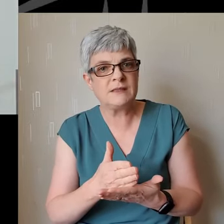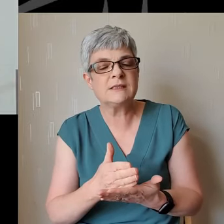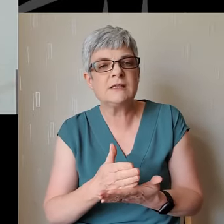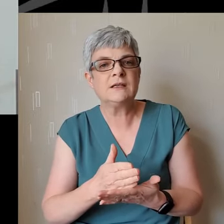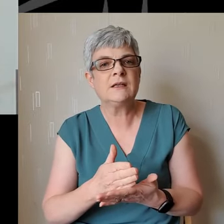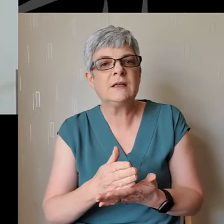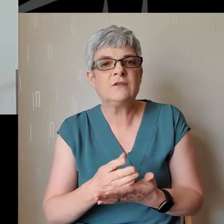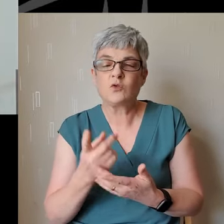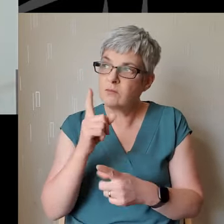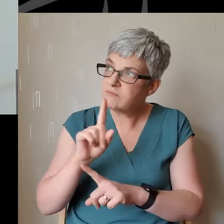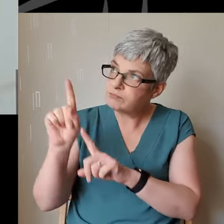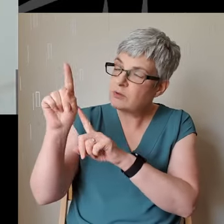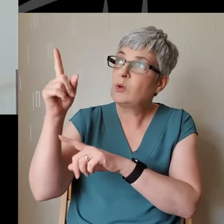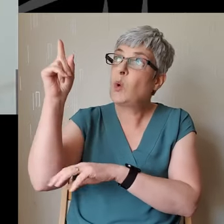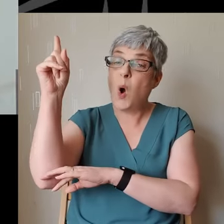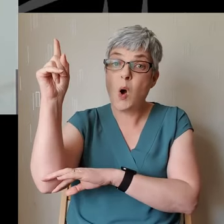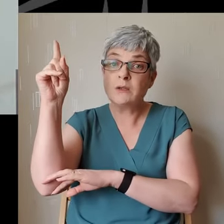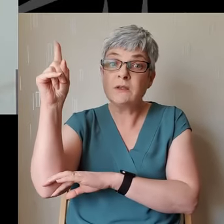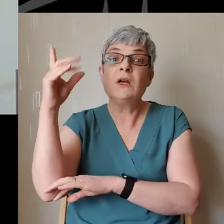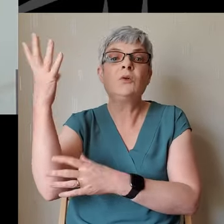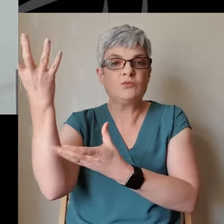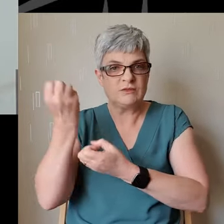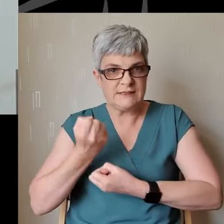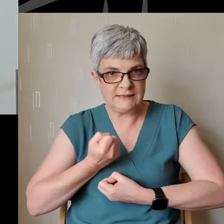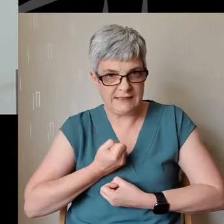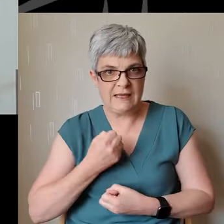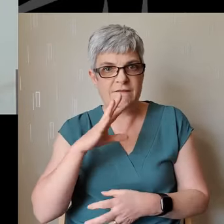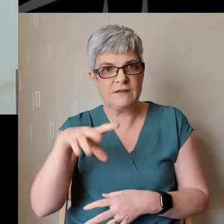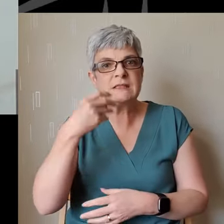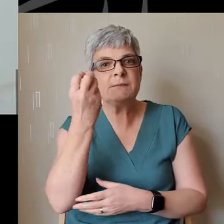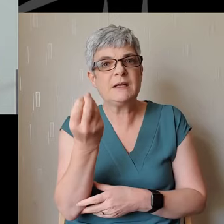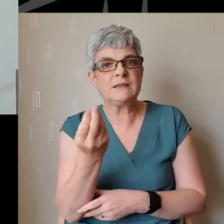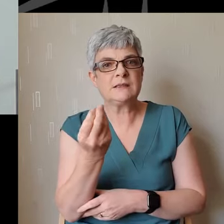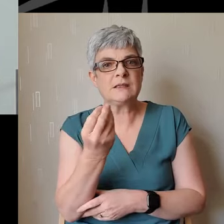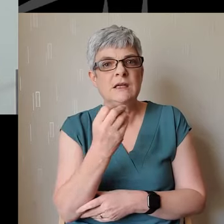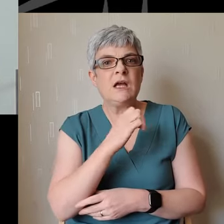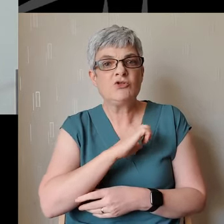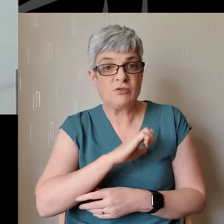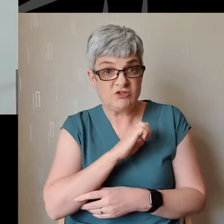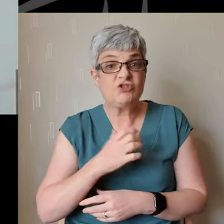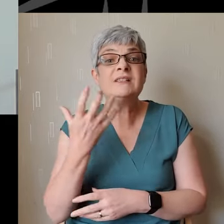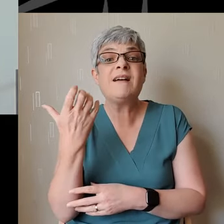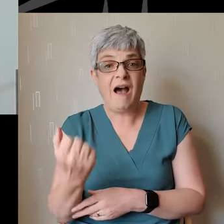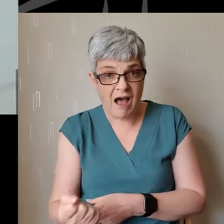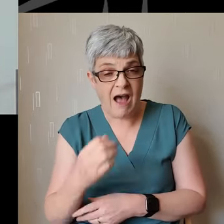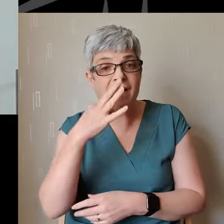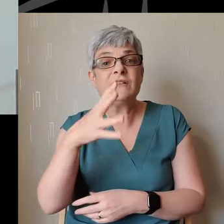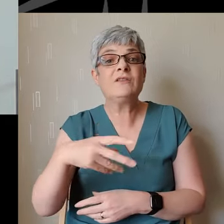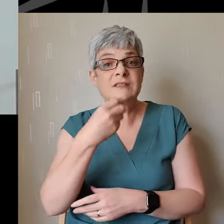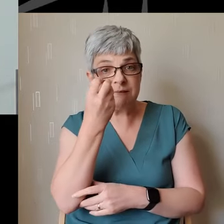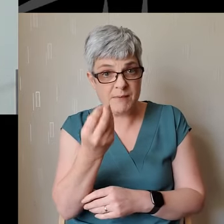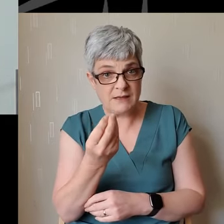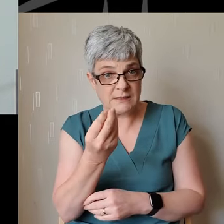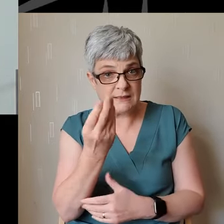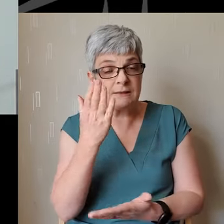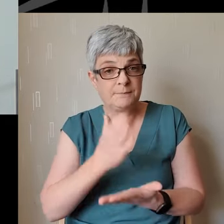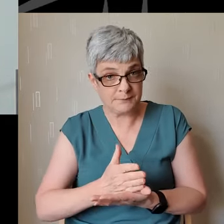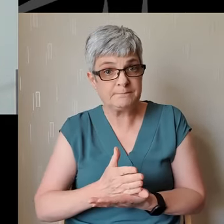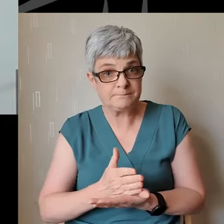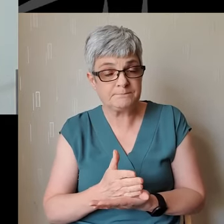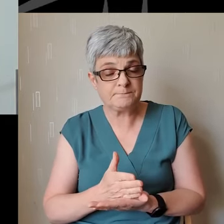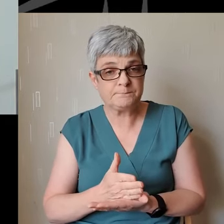the Spirit. There are no Christians who do not have the Holy Spirit. There are no people with the Holy Spirit who